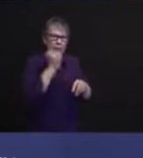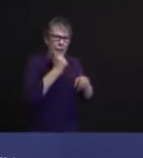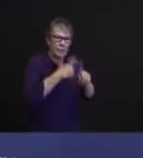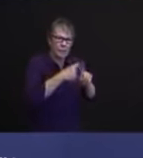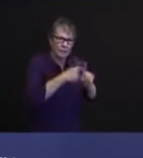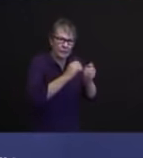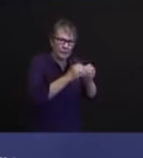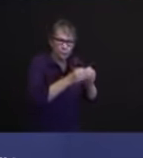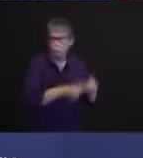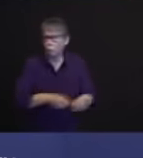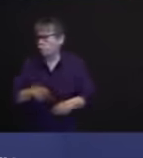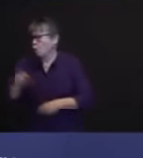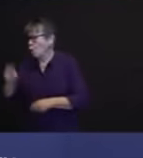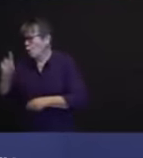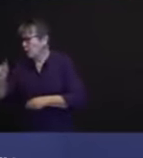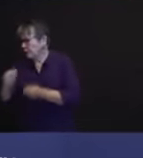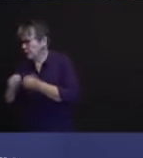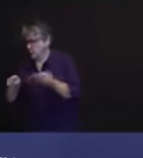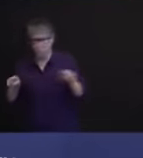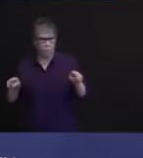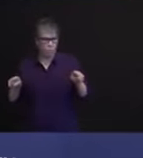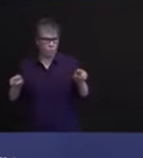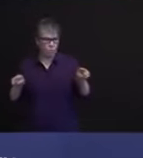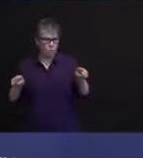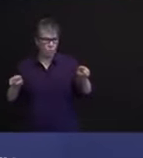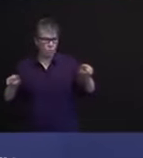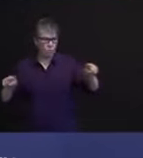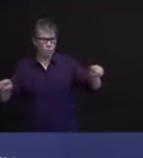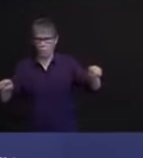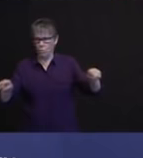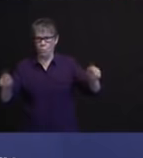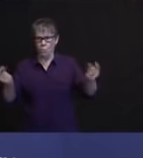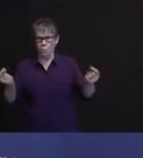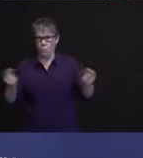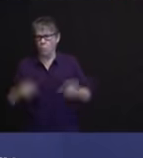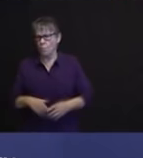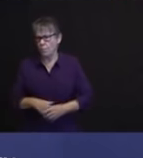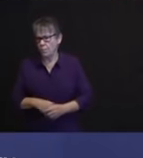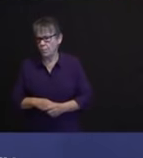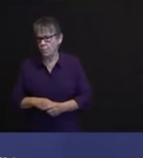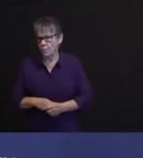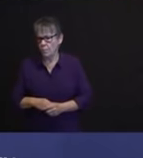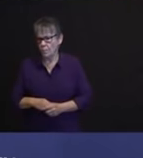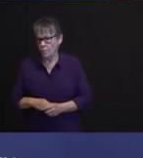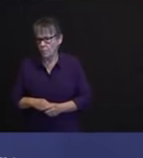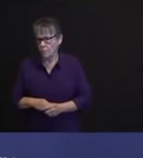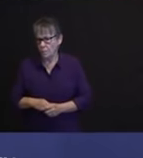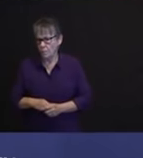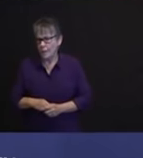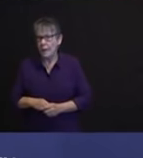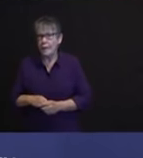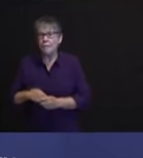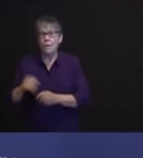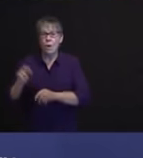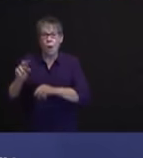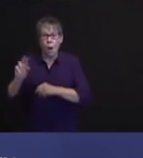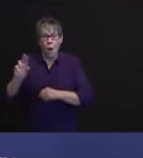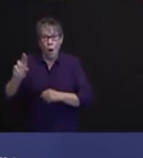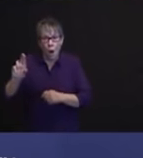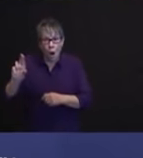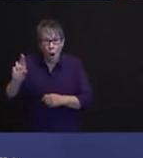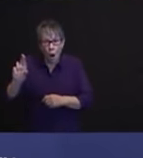sign. As long as it's above 1, the numbers will continue to climb, which is a bad thing. So they are climbing, but